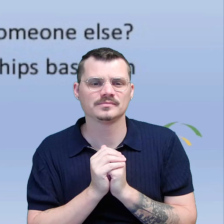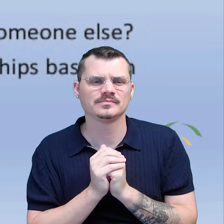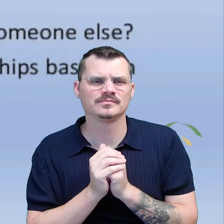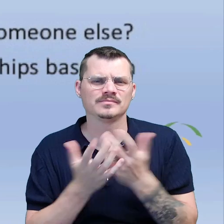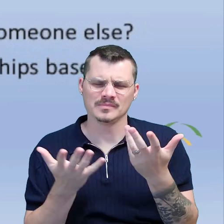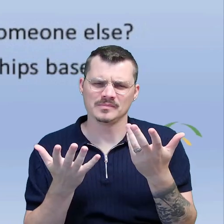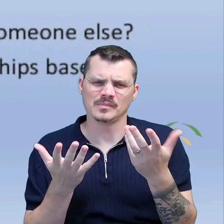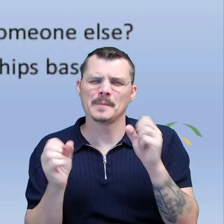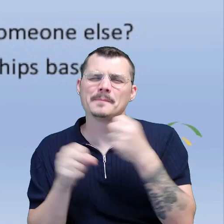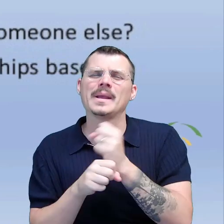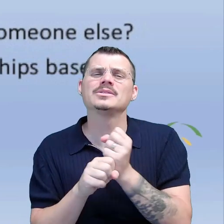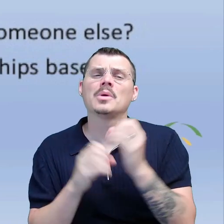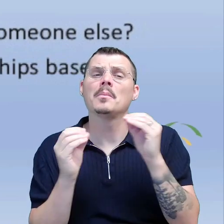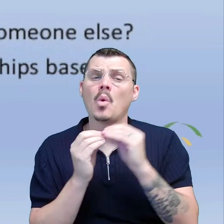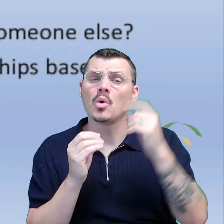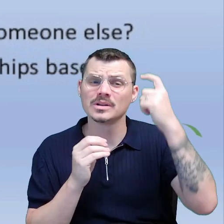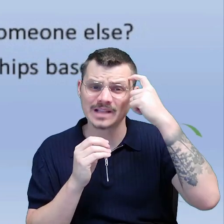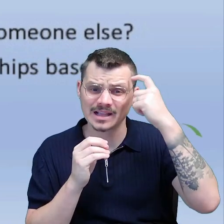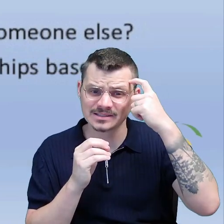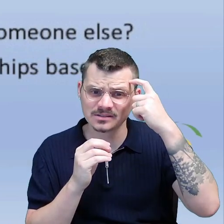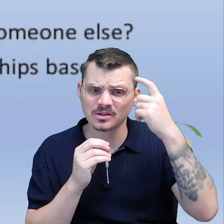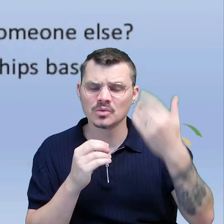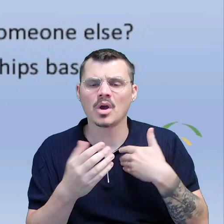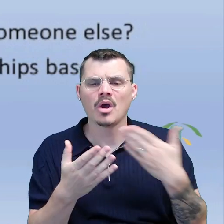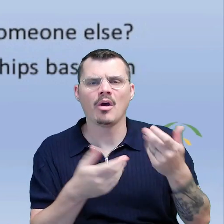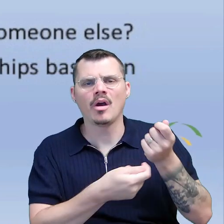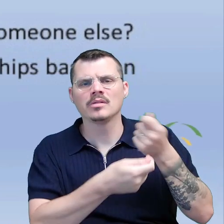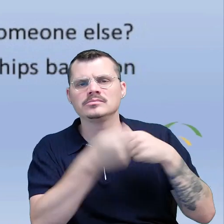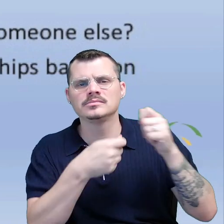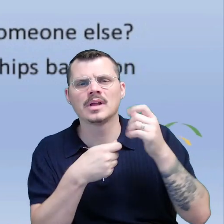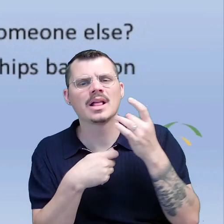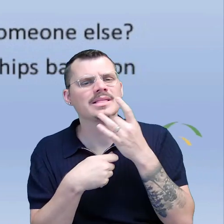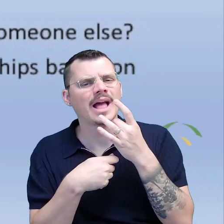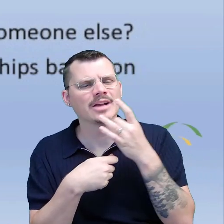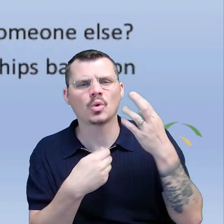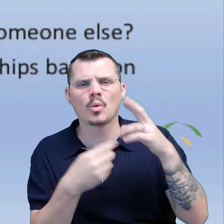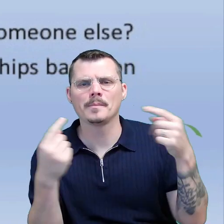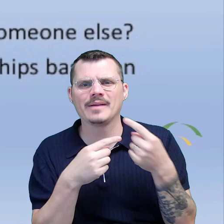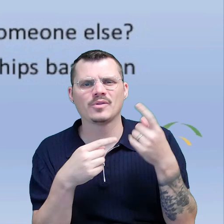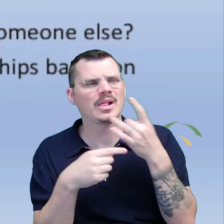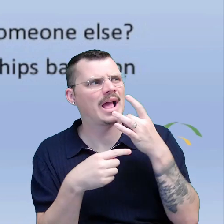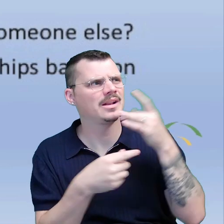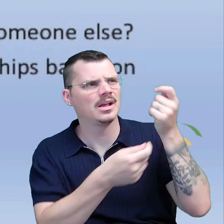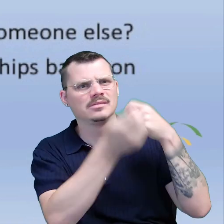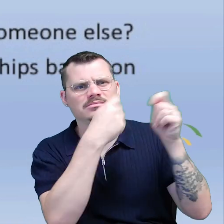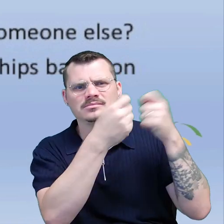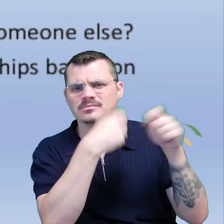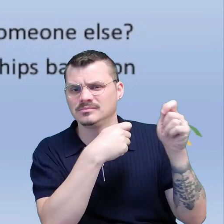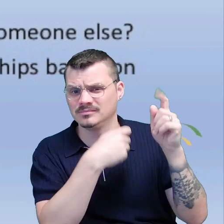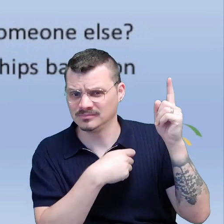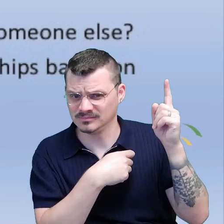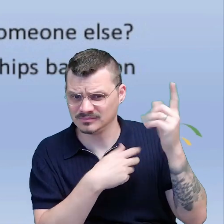Doesn't it make more sense to get rid of the fluorescent or other painful lighting?